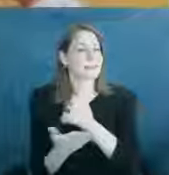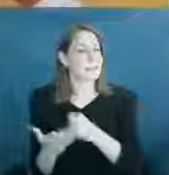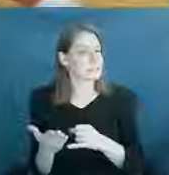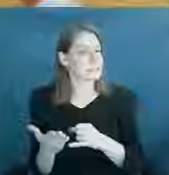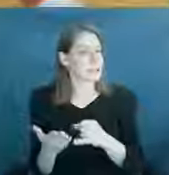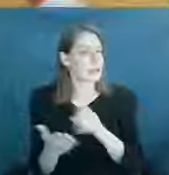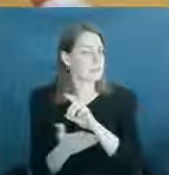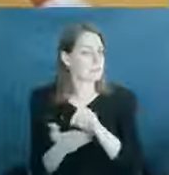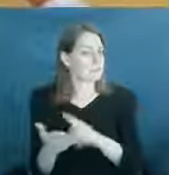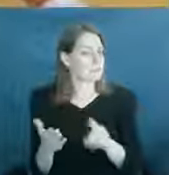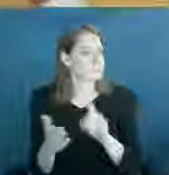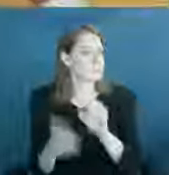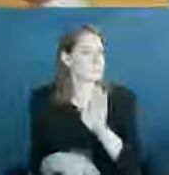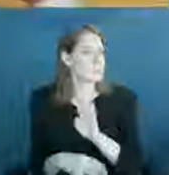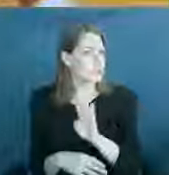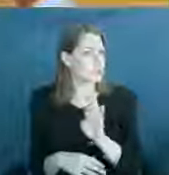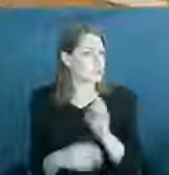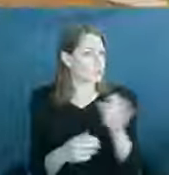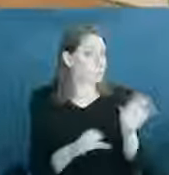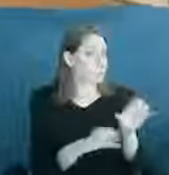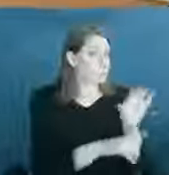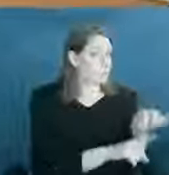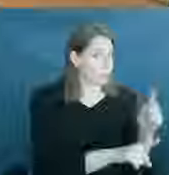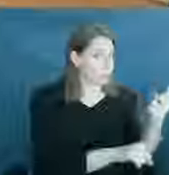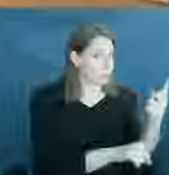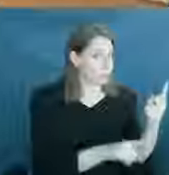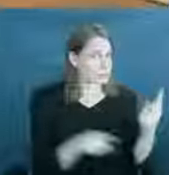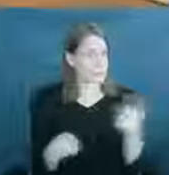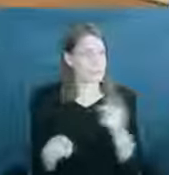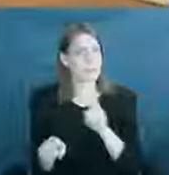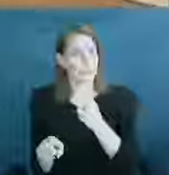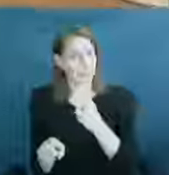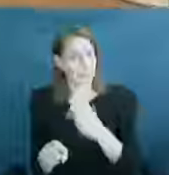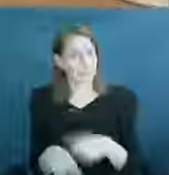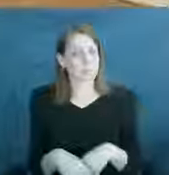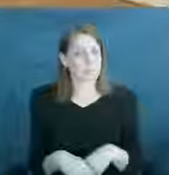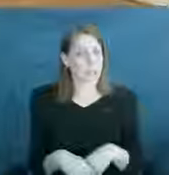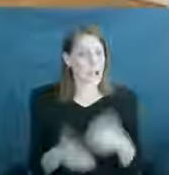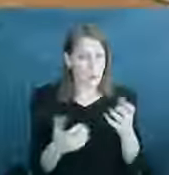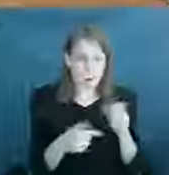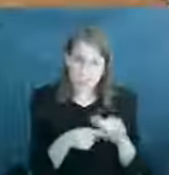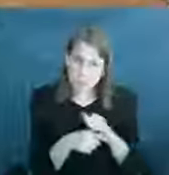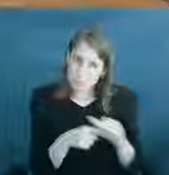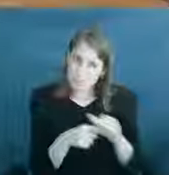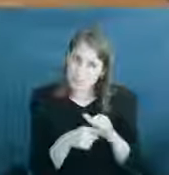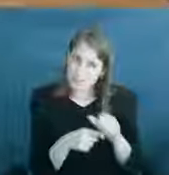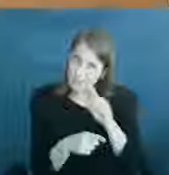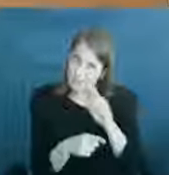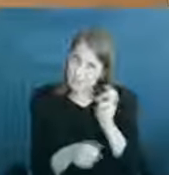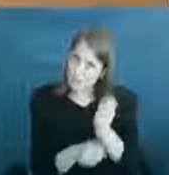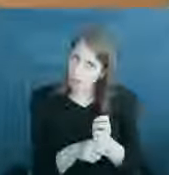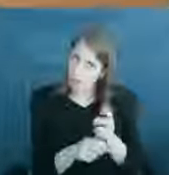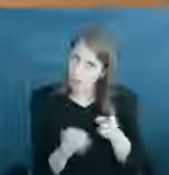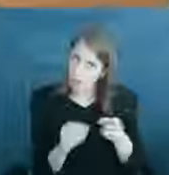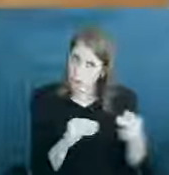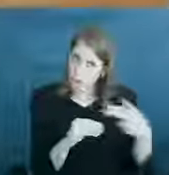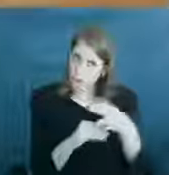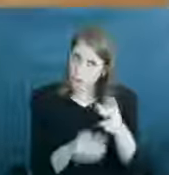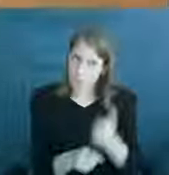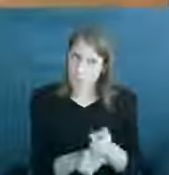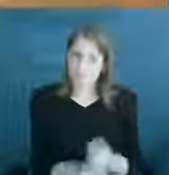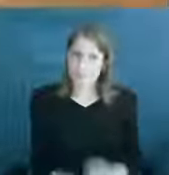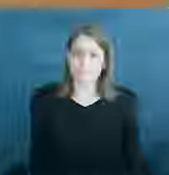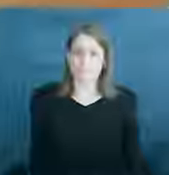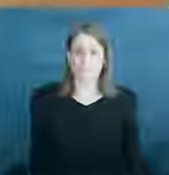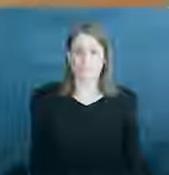They come and get design B, and that's probably the box shape that you do want. Do that one first. But if